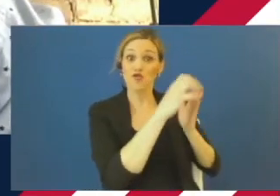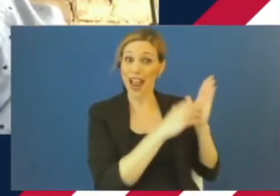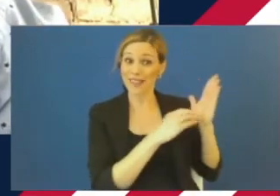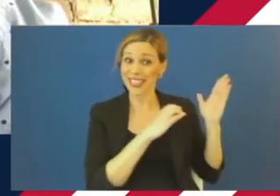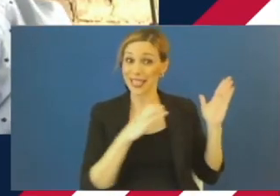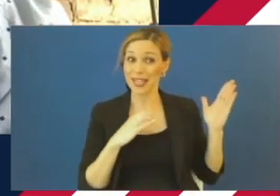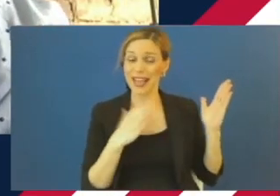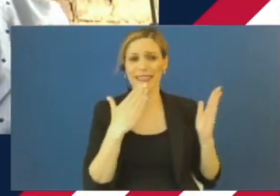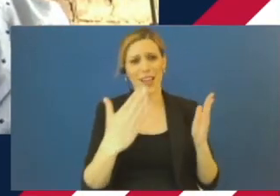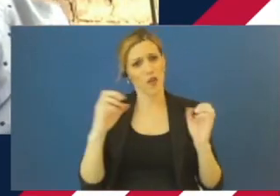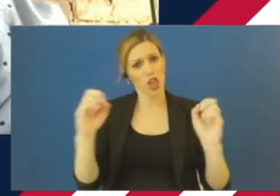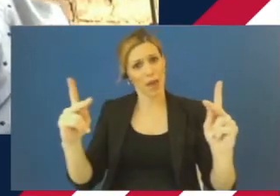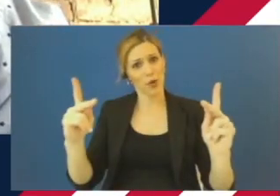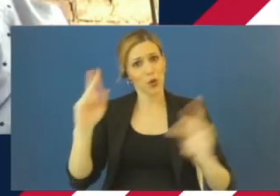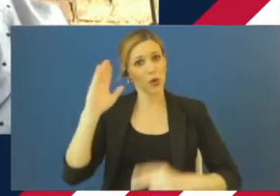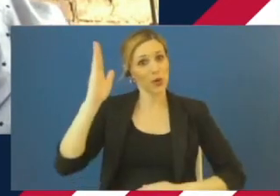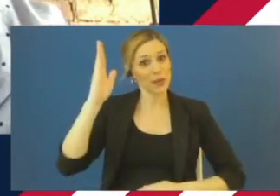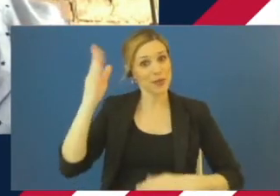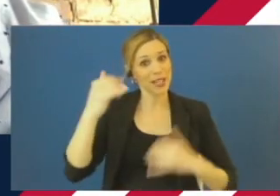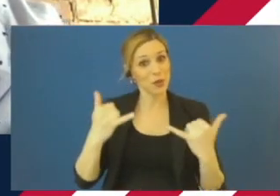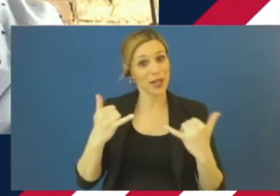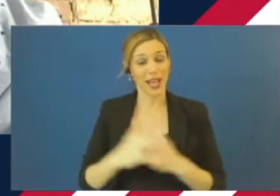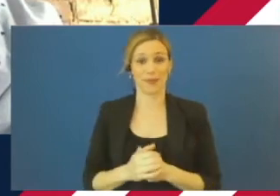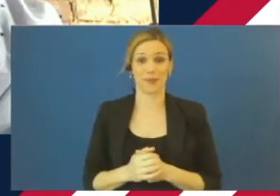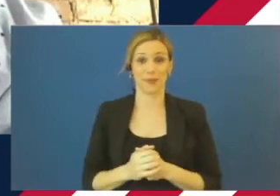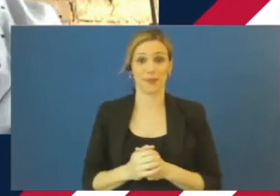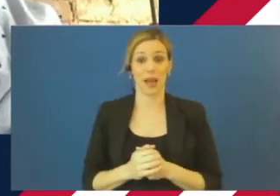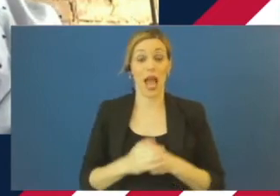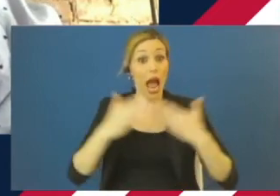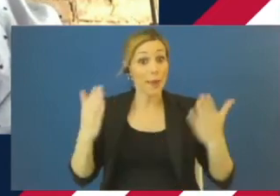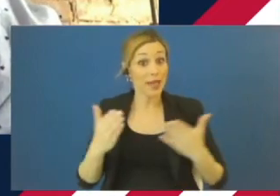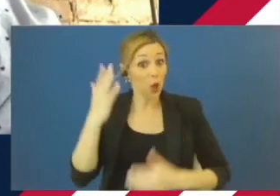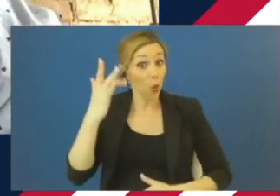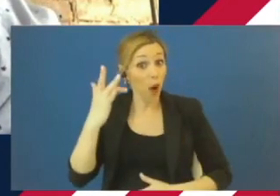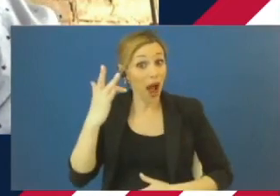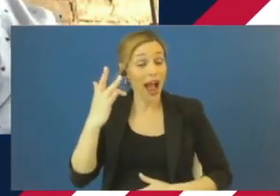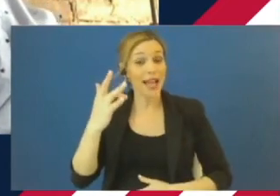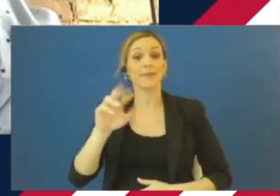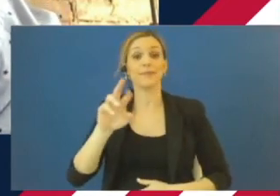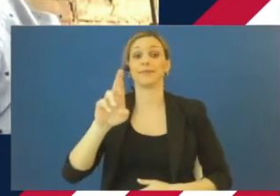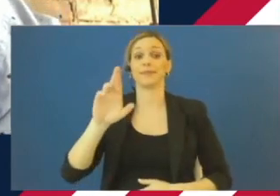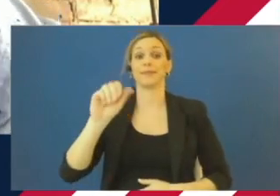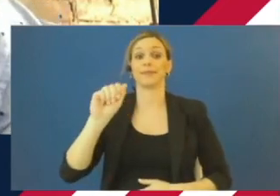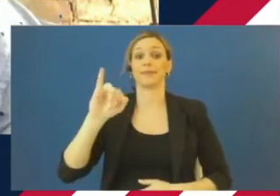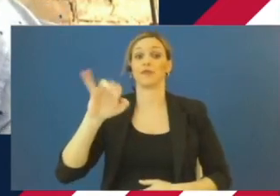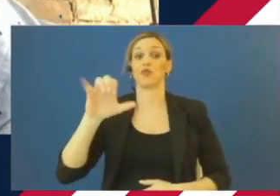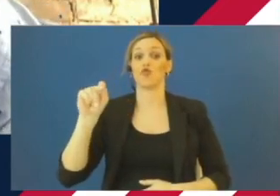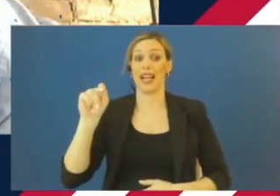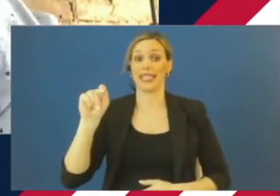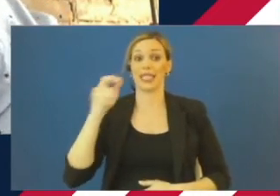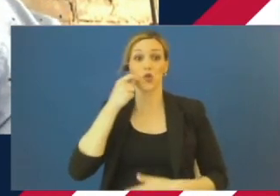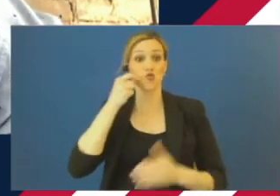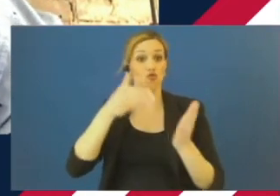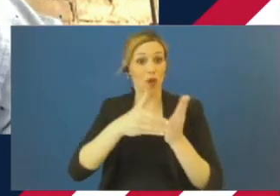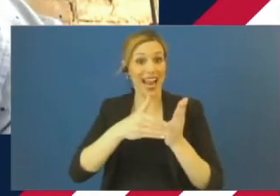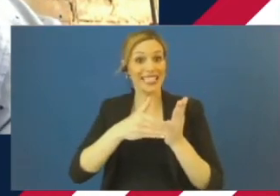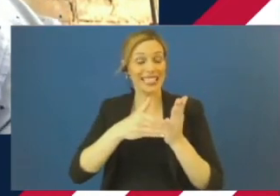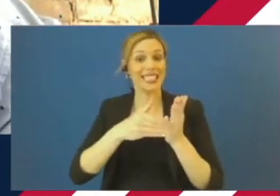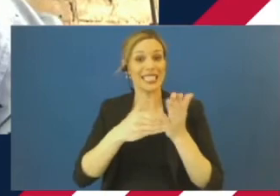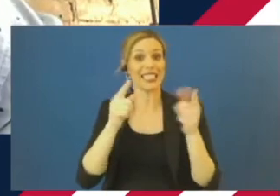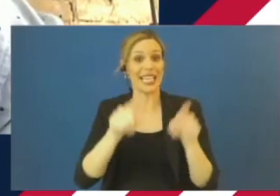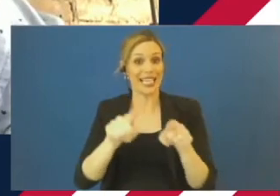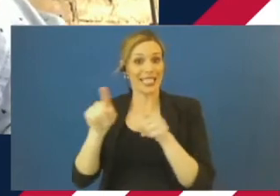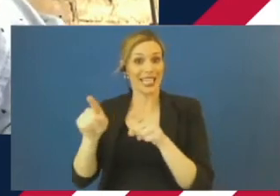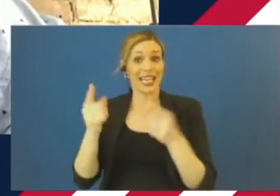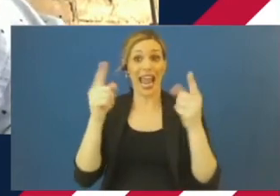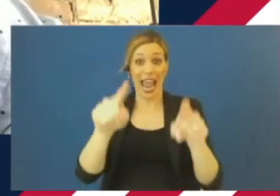today. I'm here because of a racist incident that happened in New York City Central Park while I was bird watching, an incident caught